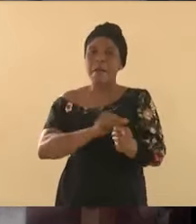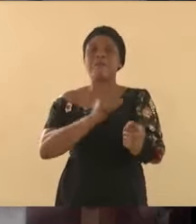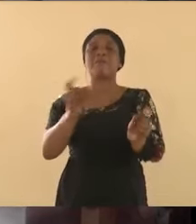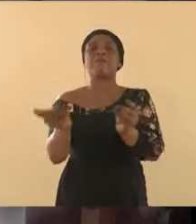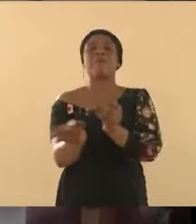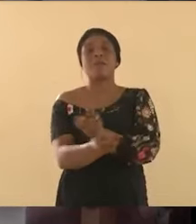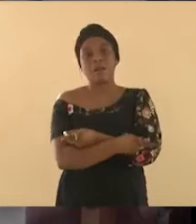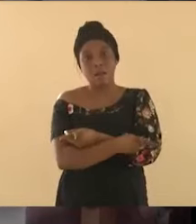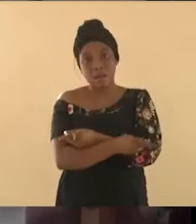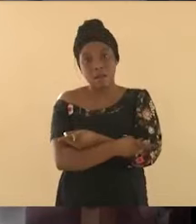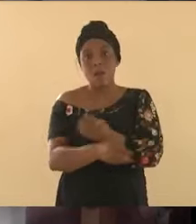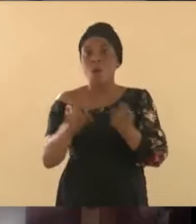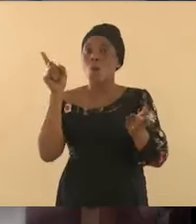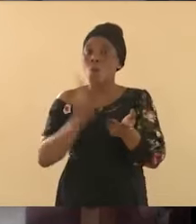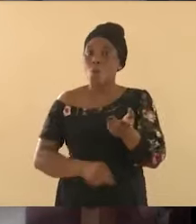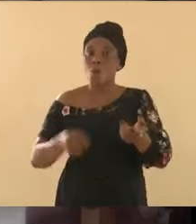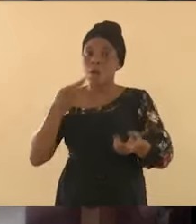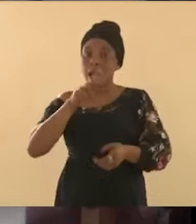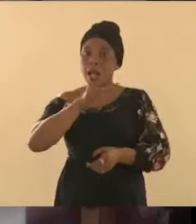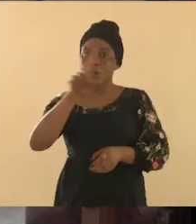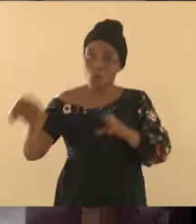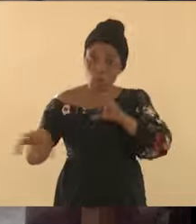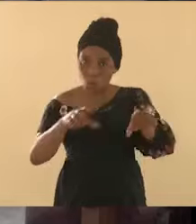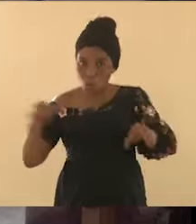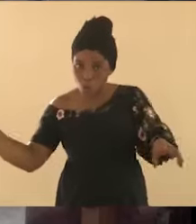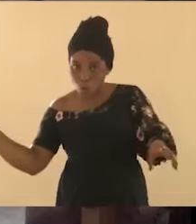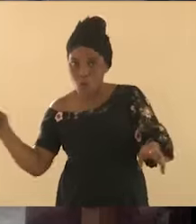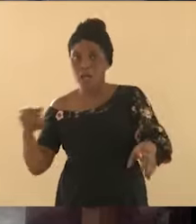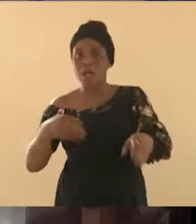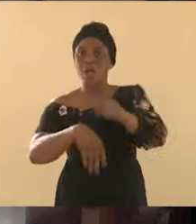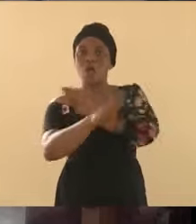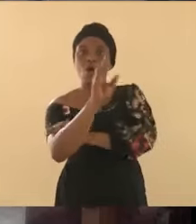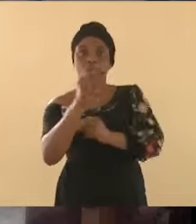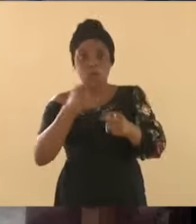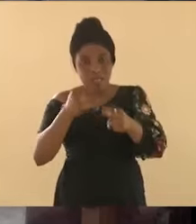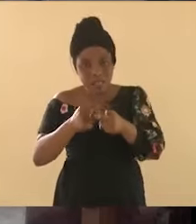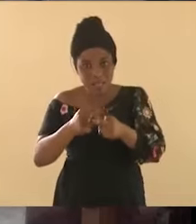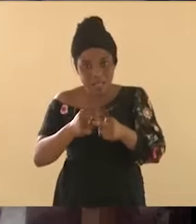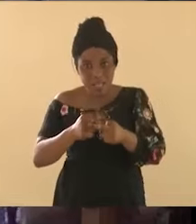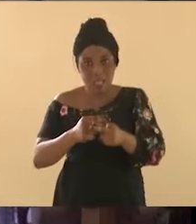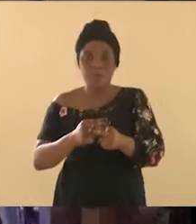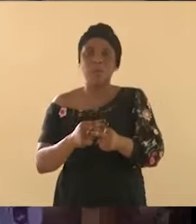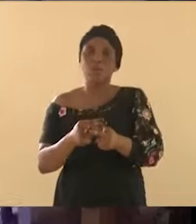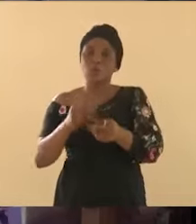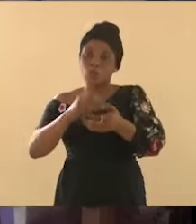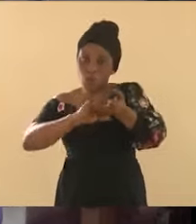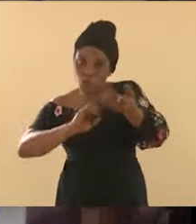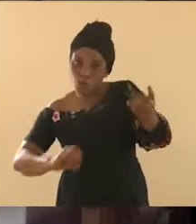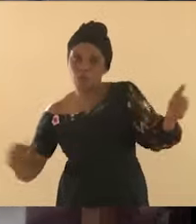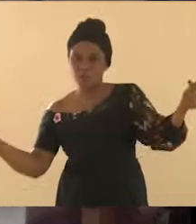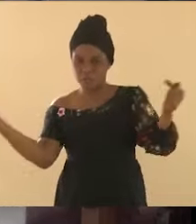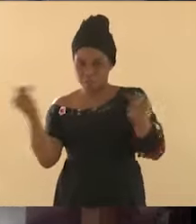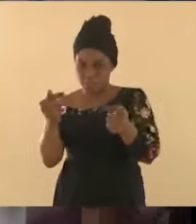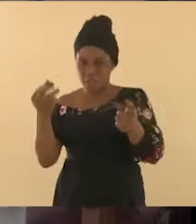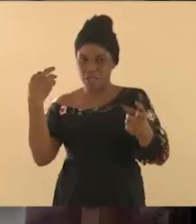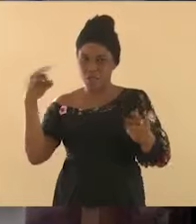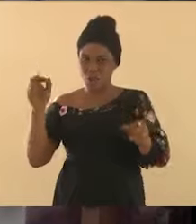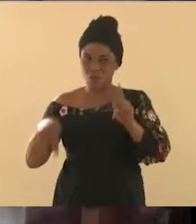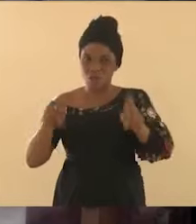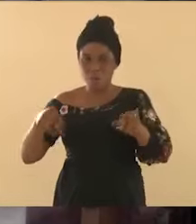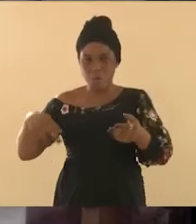worsening by the day, what are you doing in God's name to lessen the pains